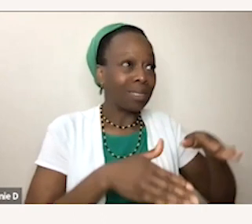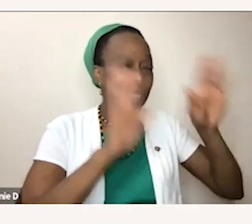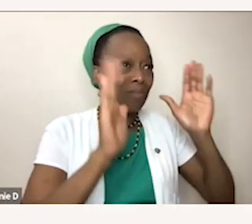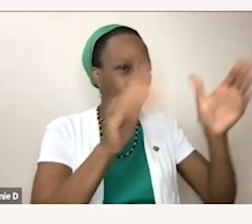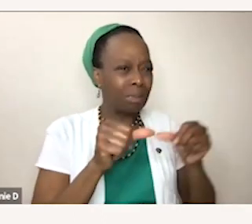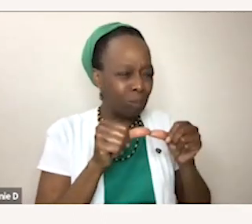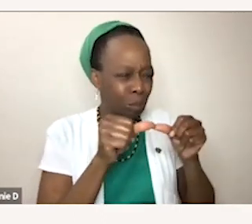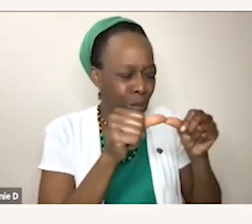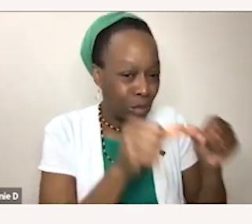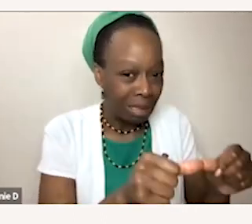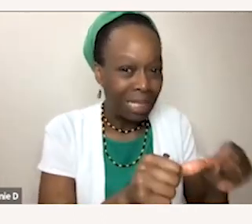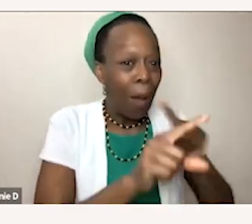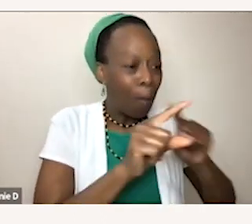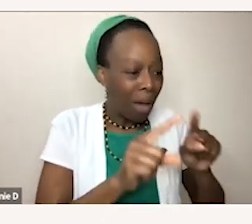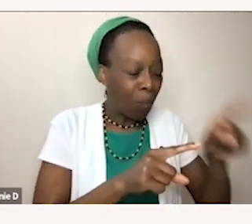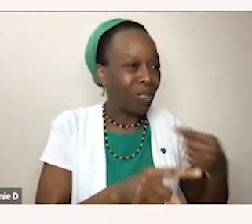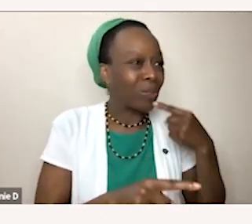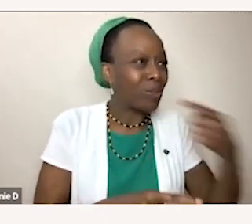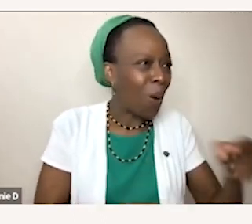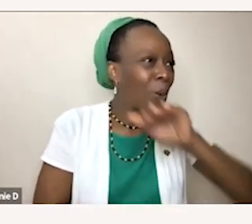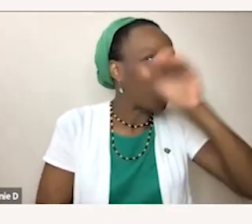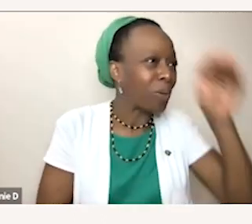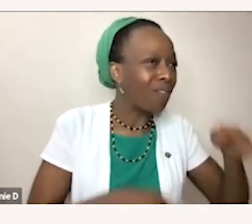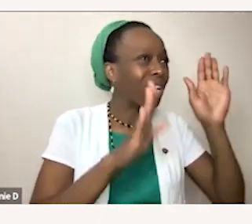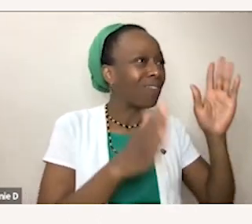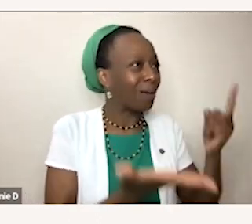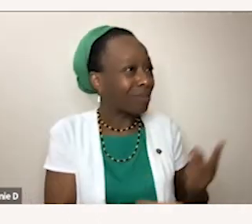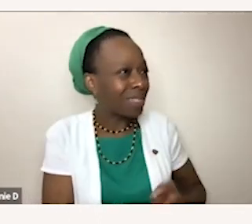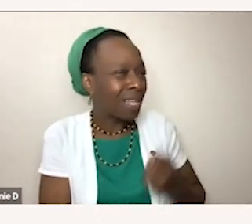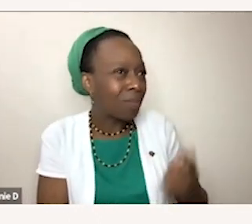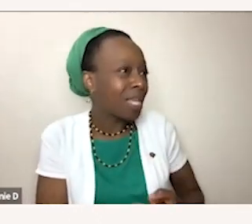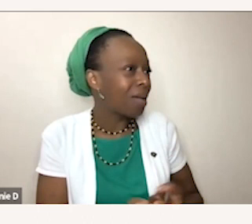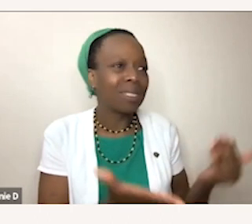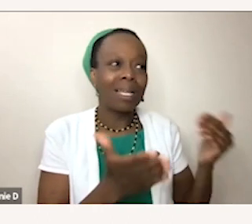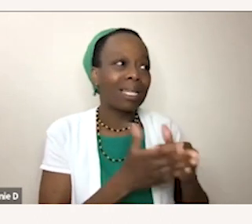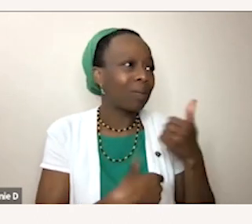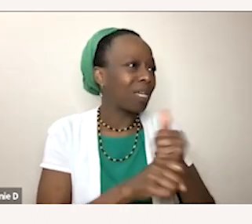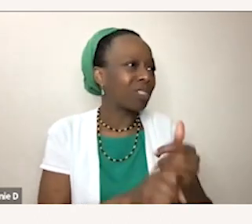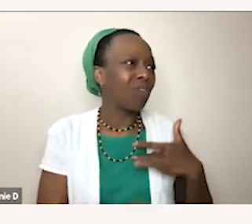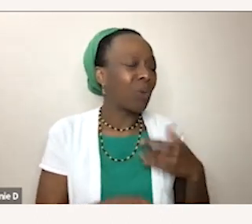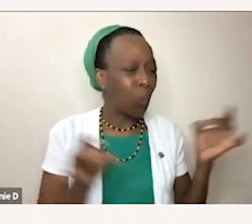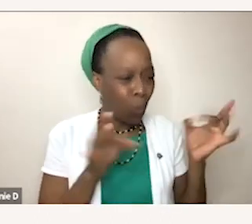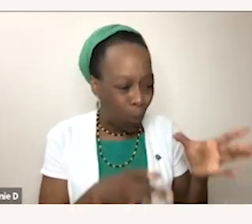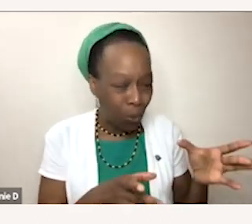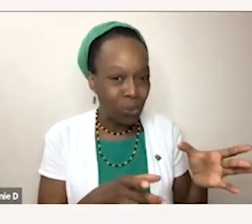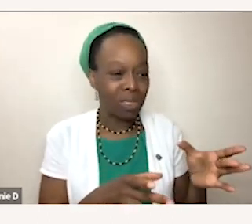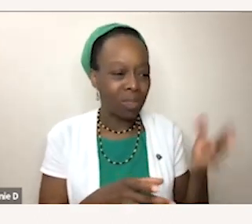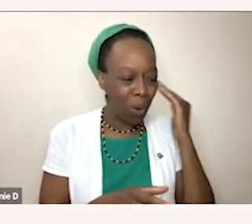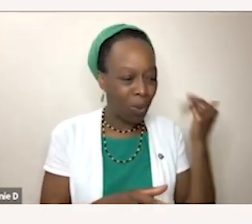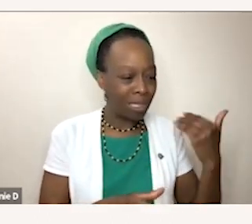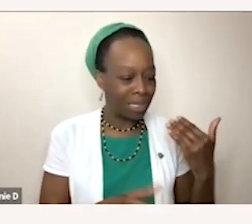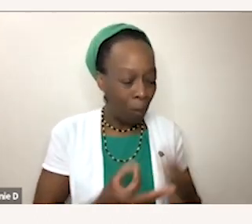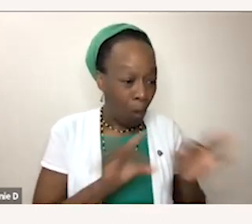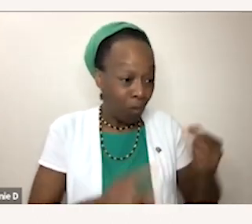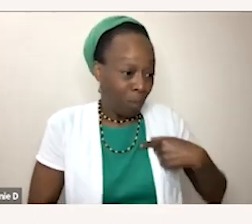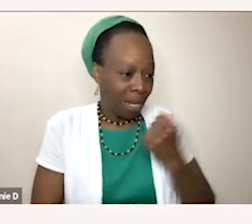through. But being told never to give up actually sometimes just reinforces all these different things, like it's up to me to make this